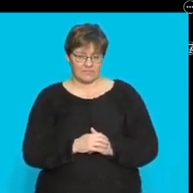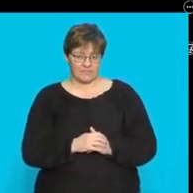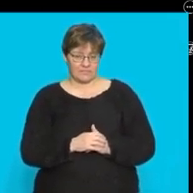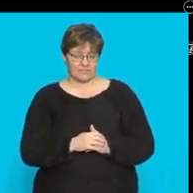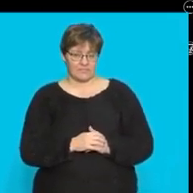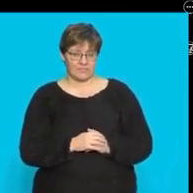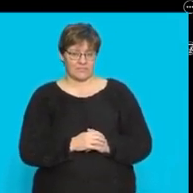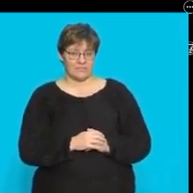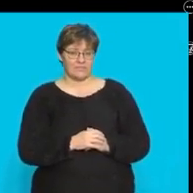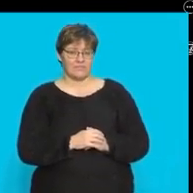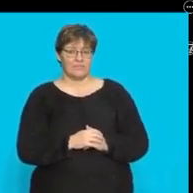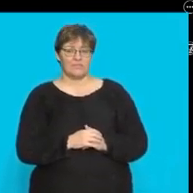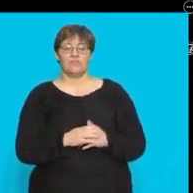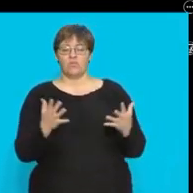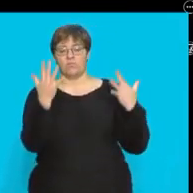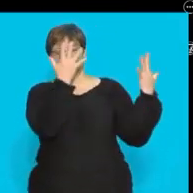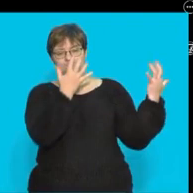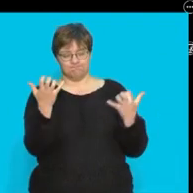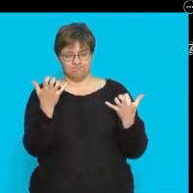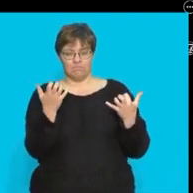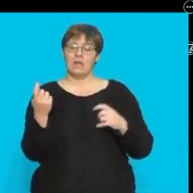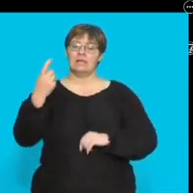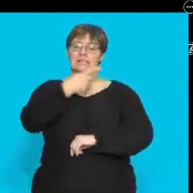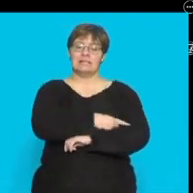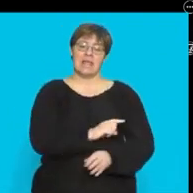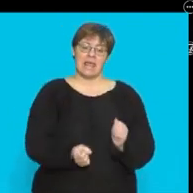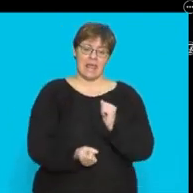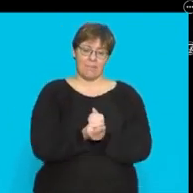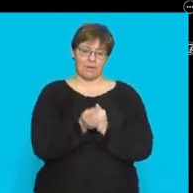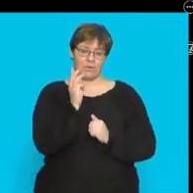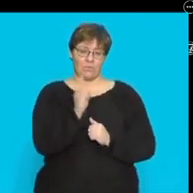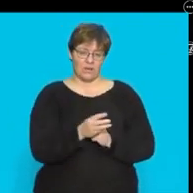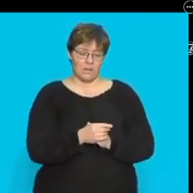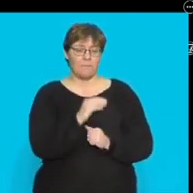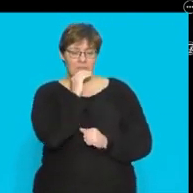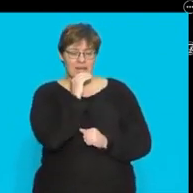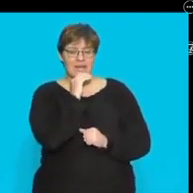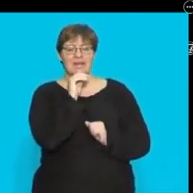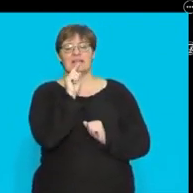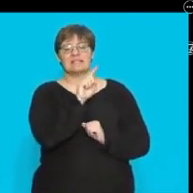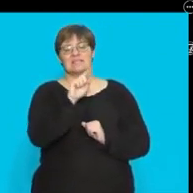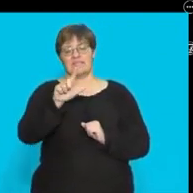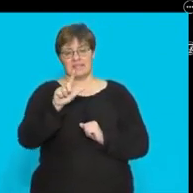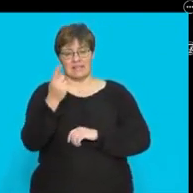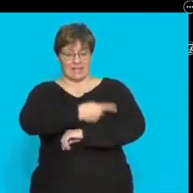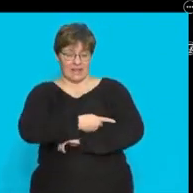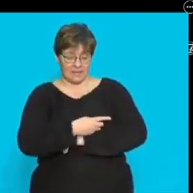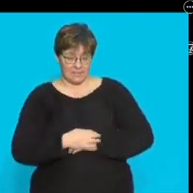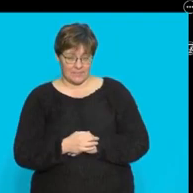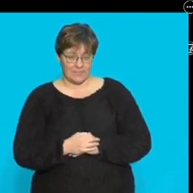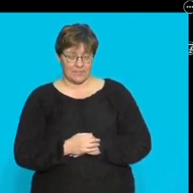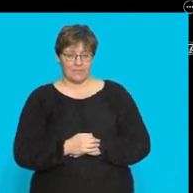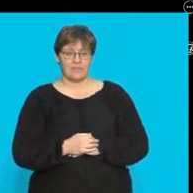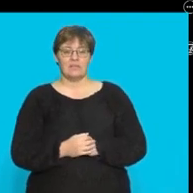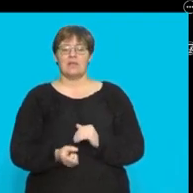17th day. Right, so calculate on which day it's going to be the 17th day. As you can see, all right, it happened,